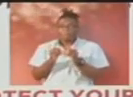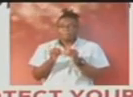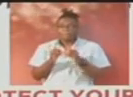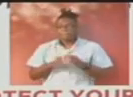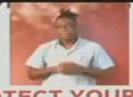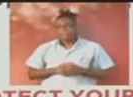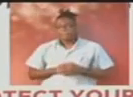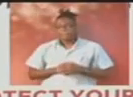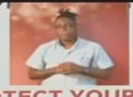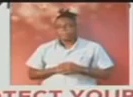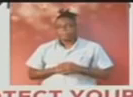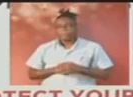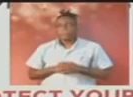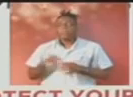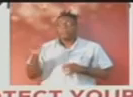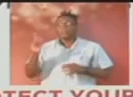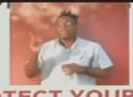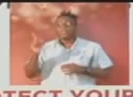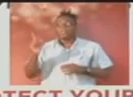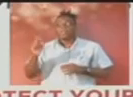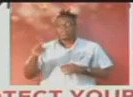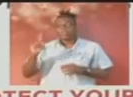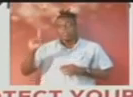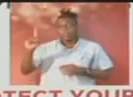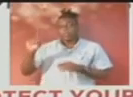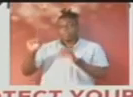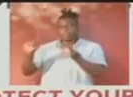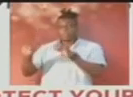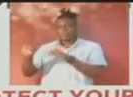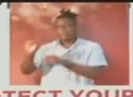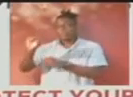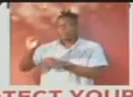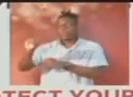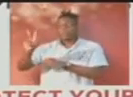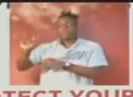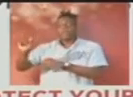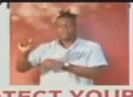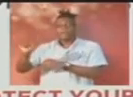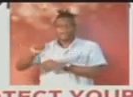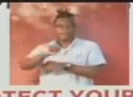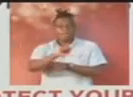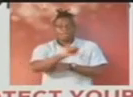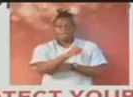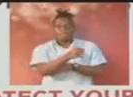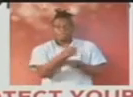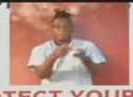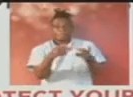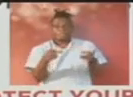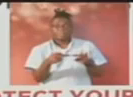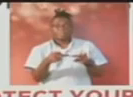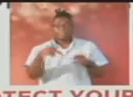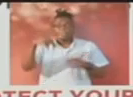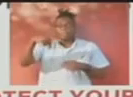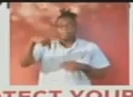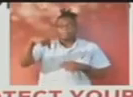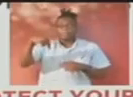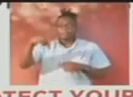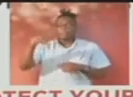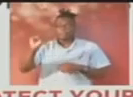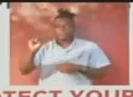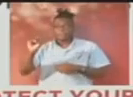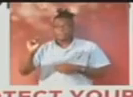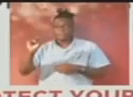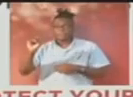at the Couva site and one in the Port of Spain area, the Jean Pierre complex, as needed. So if additional